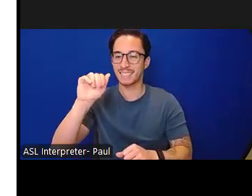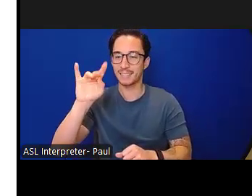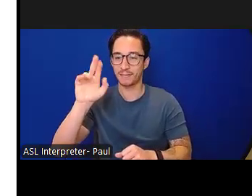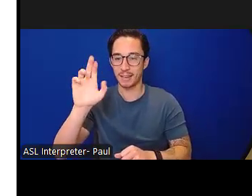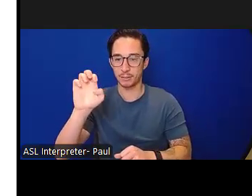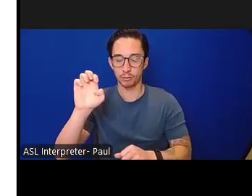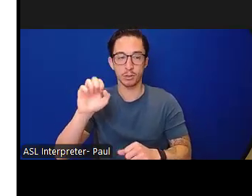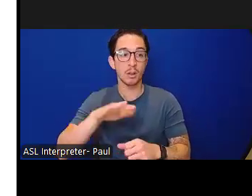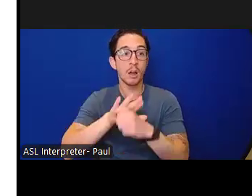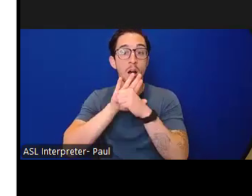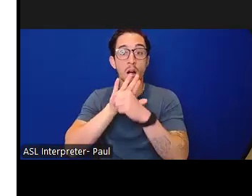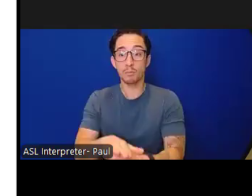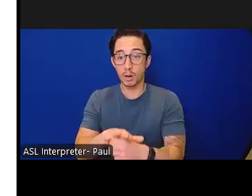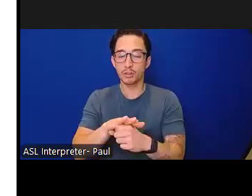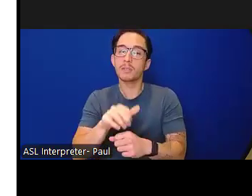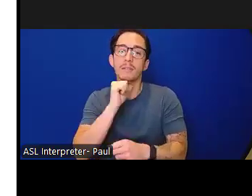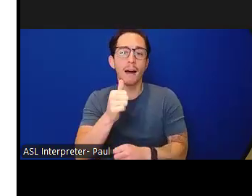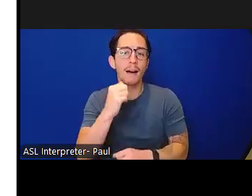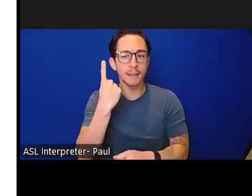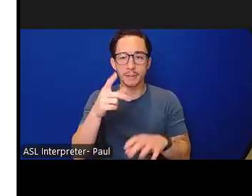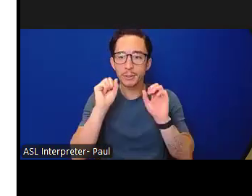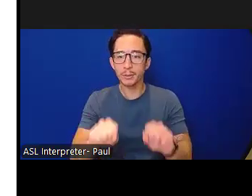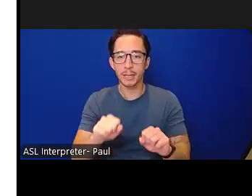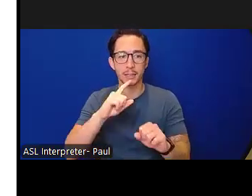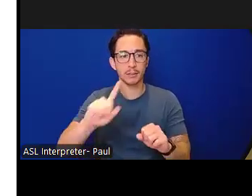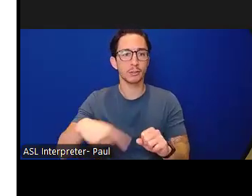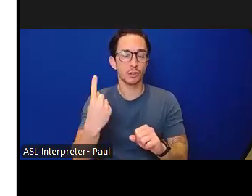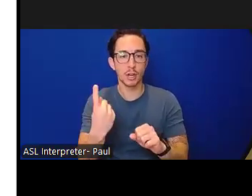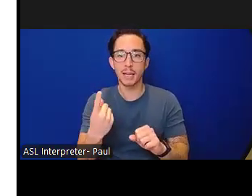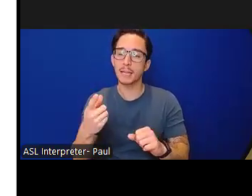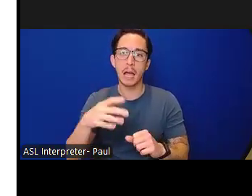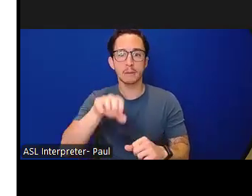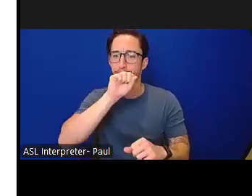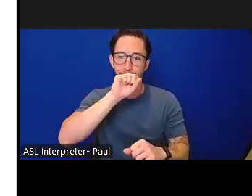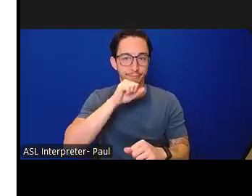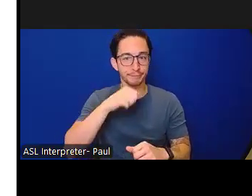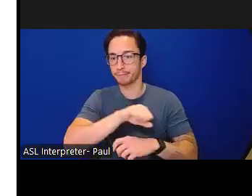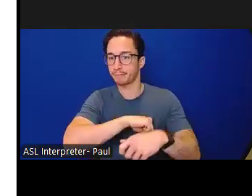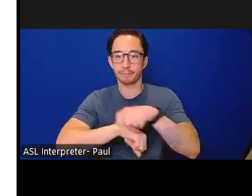Oppression is not something that you can just pull yourself up by the bootstraps.